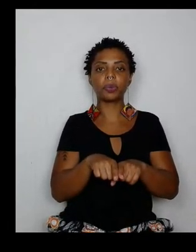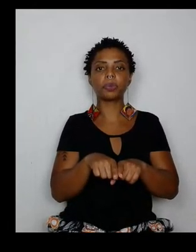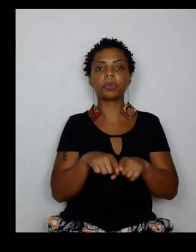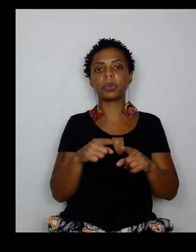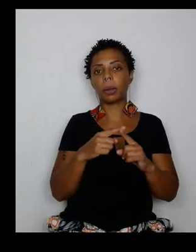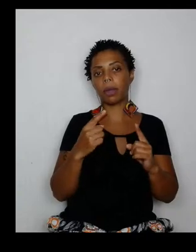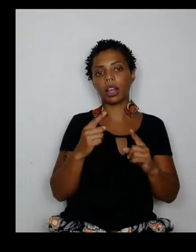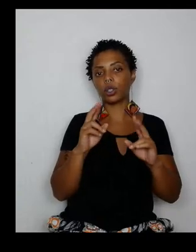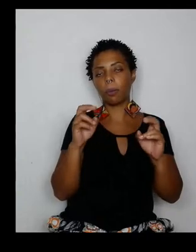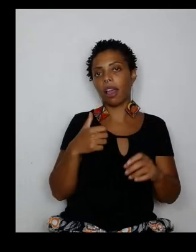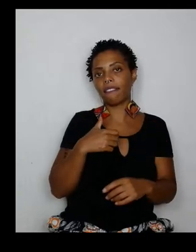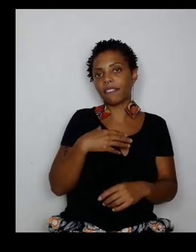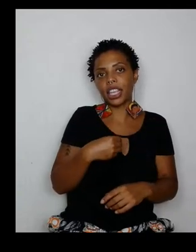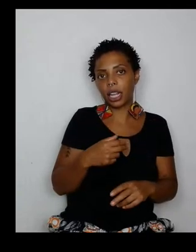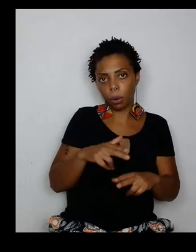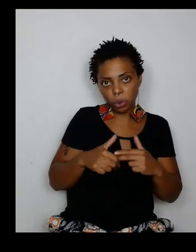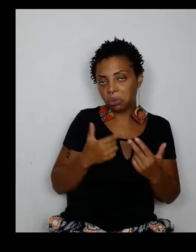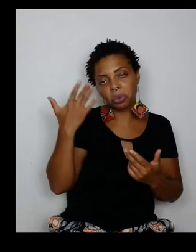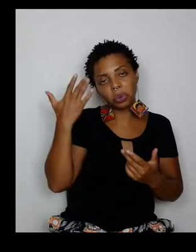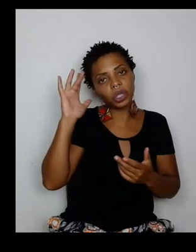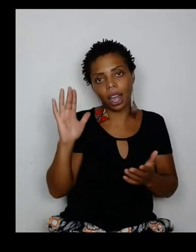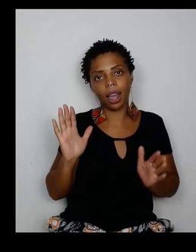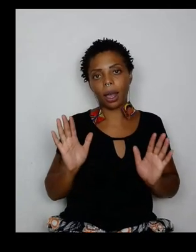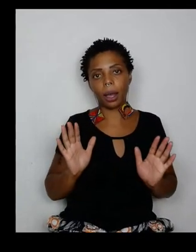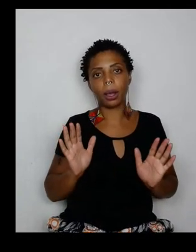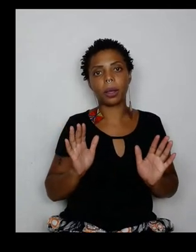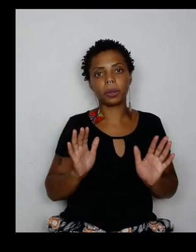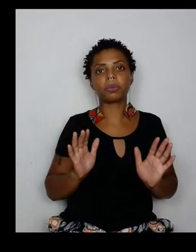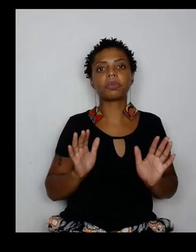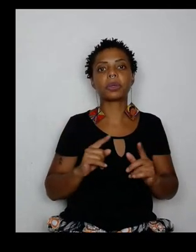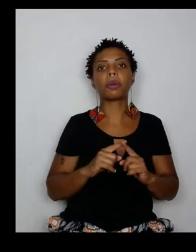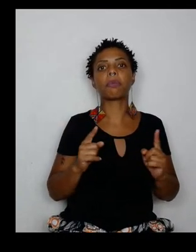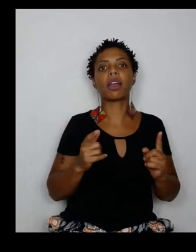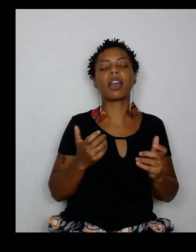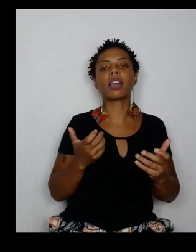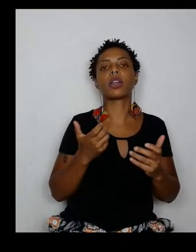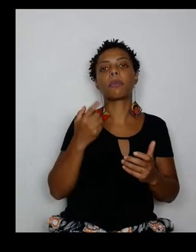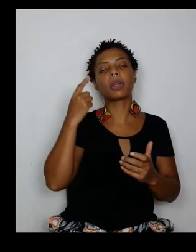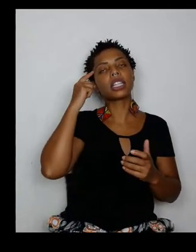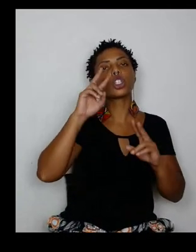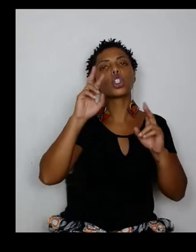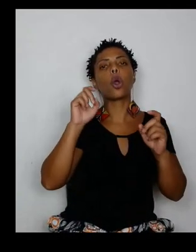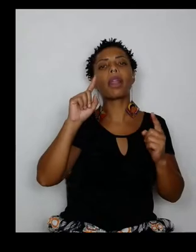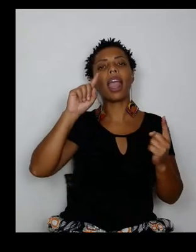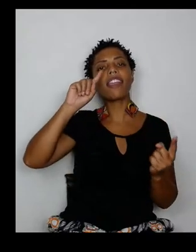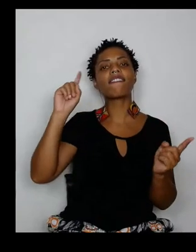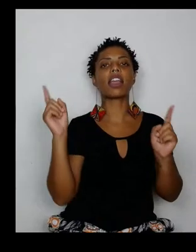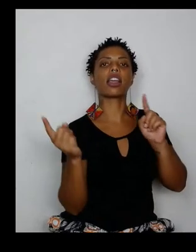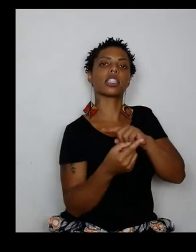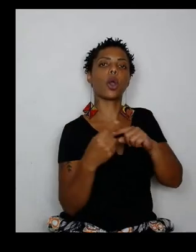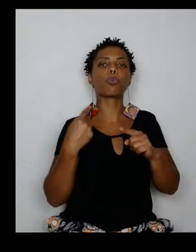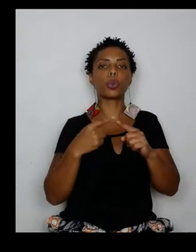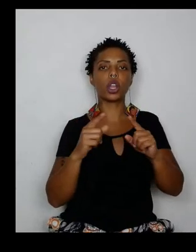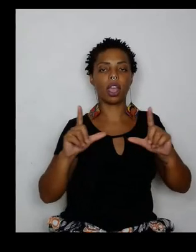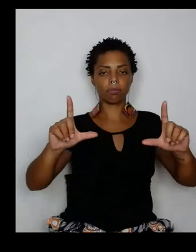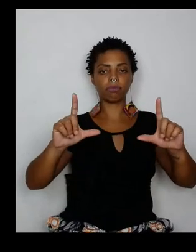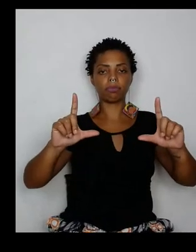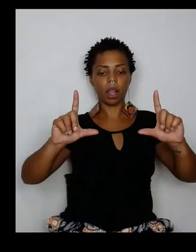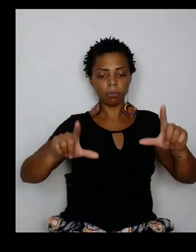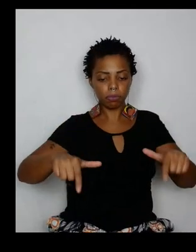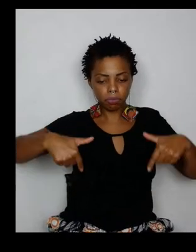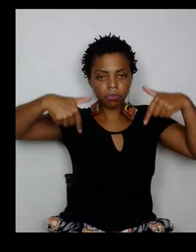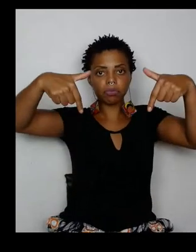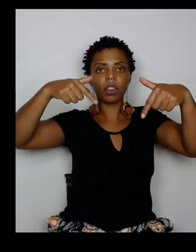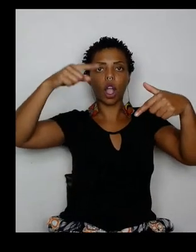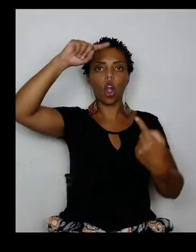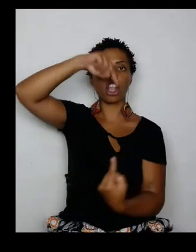this idea of inversion about uh upside downness and about front to backness top and bottom and the way in which